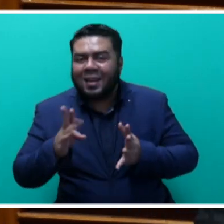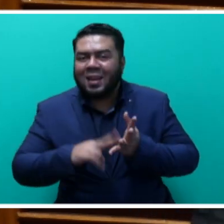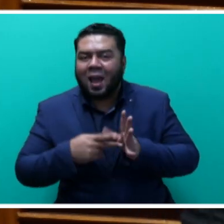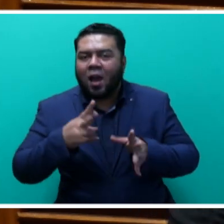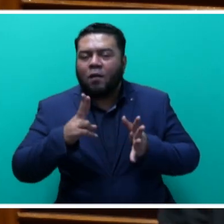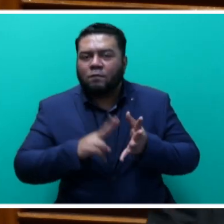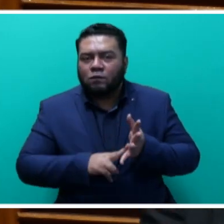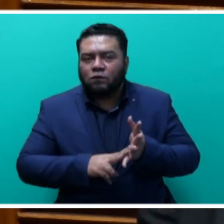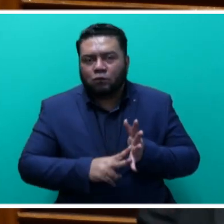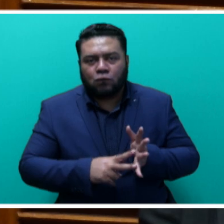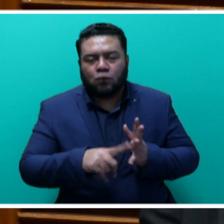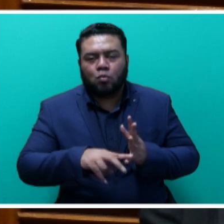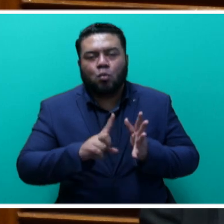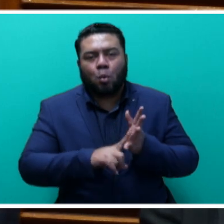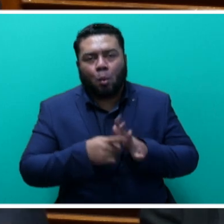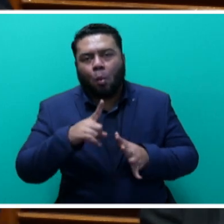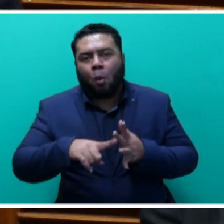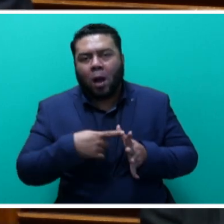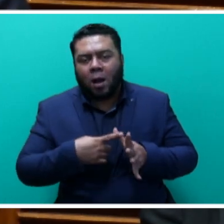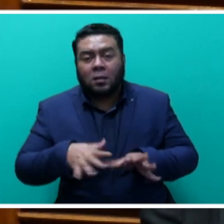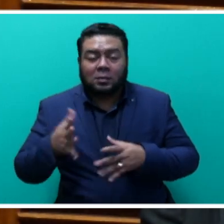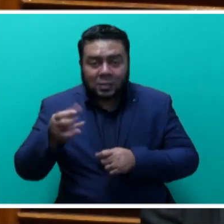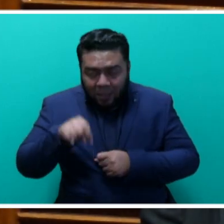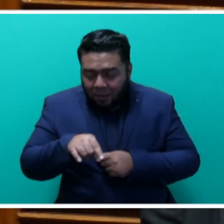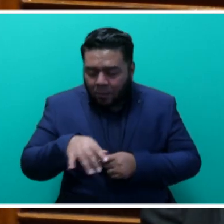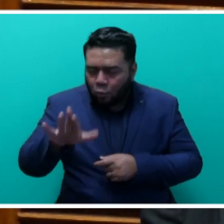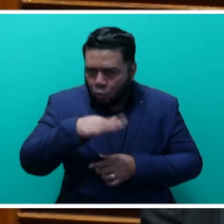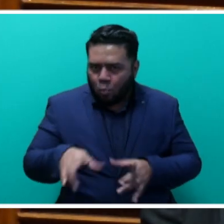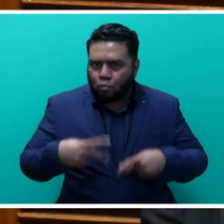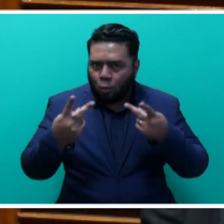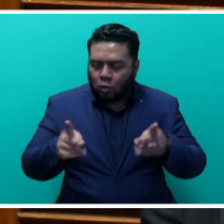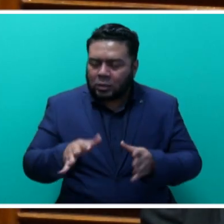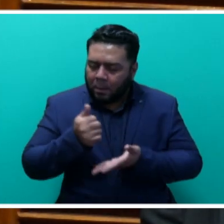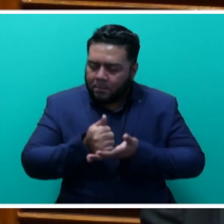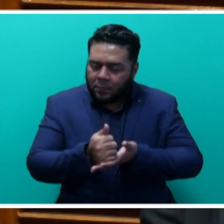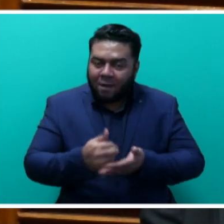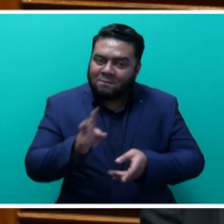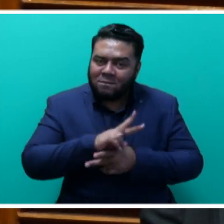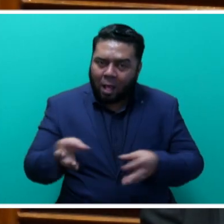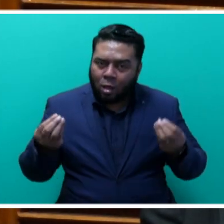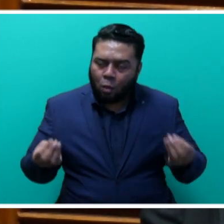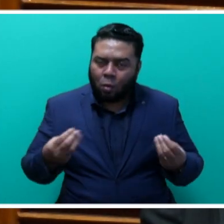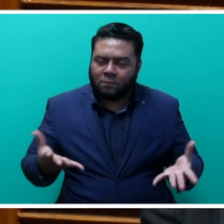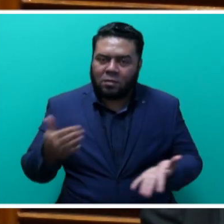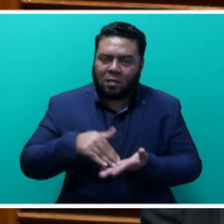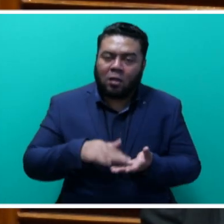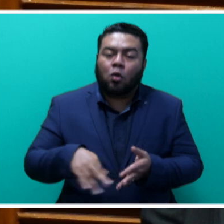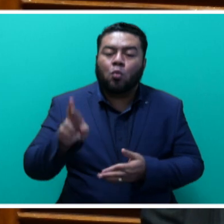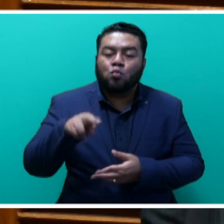Speaker, sir, a key component of the ROE program is to promote and support value addition activities in the rural